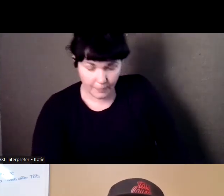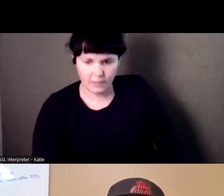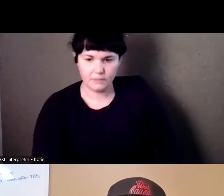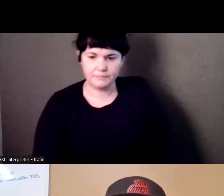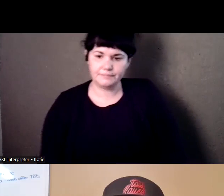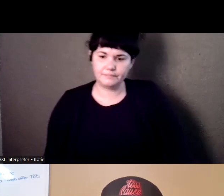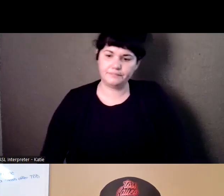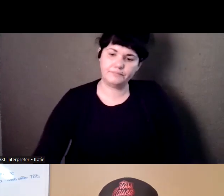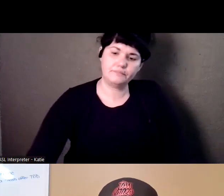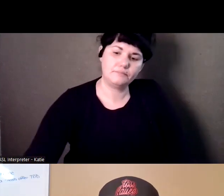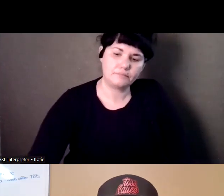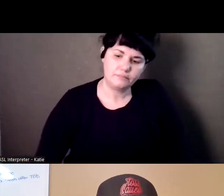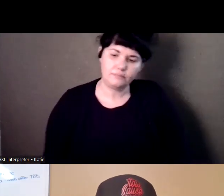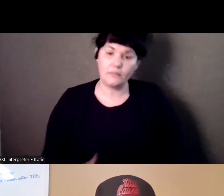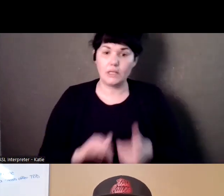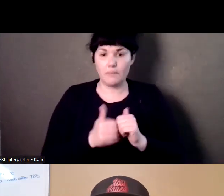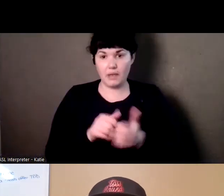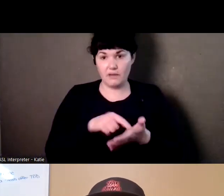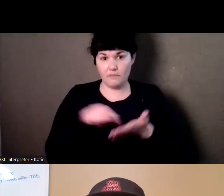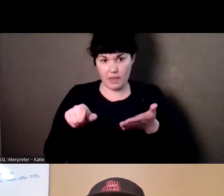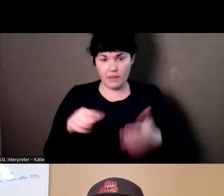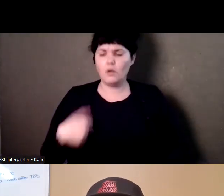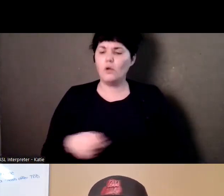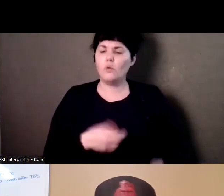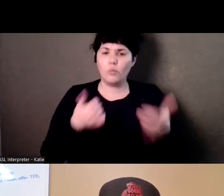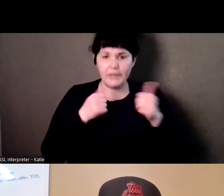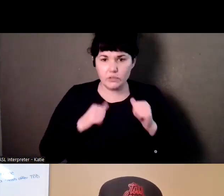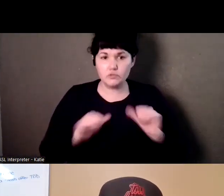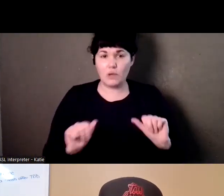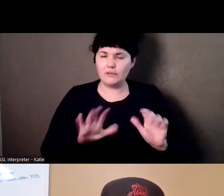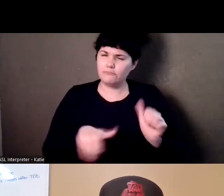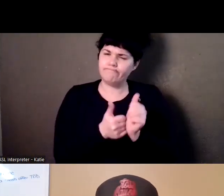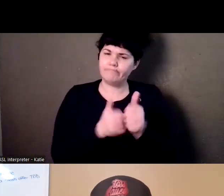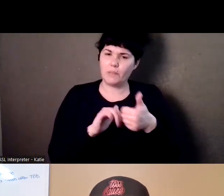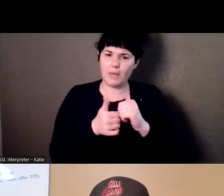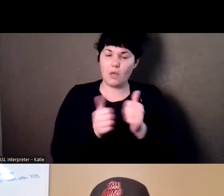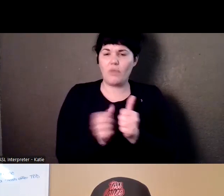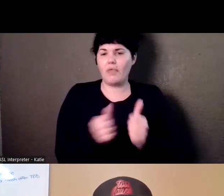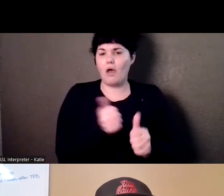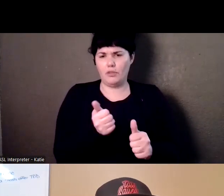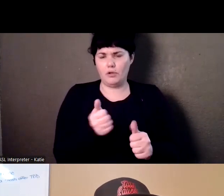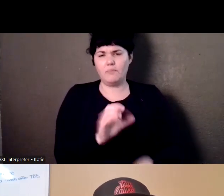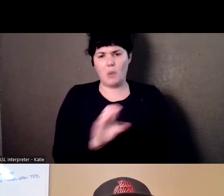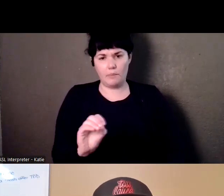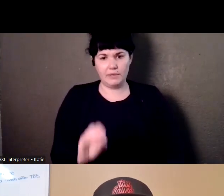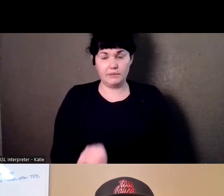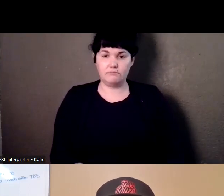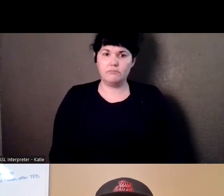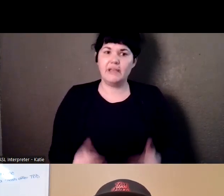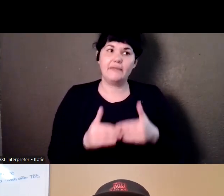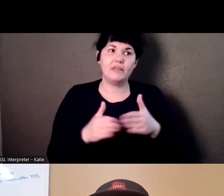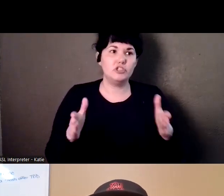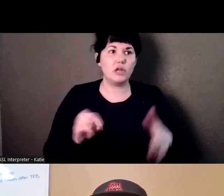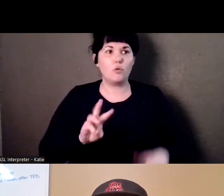Competitive pay. So Amazon does strive to stay competitive with other employers in the general warehouse